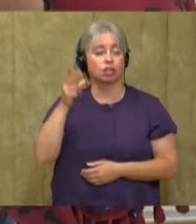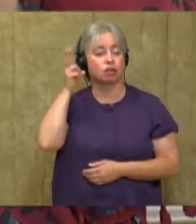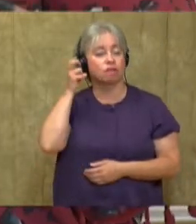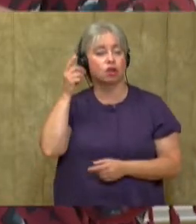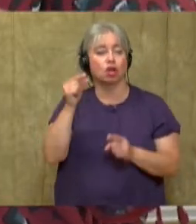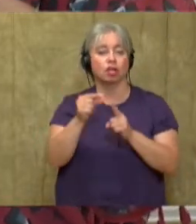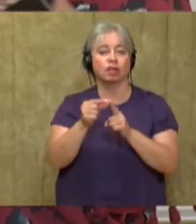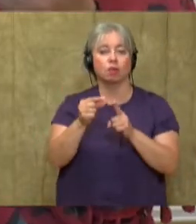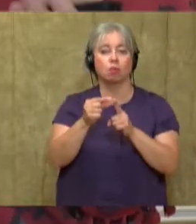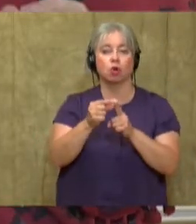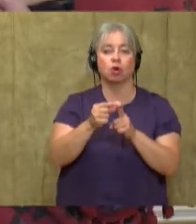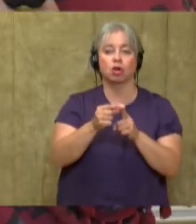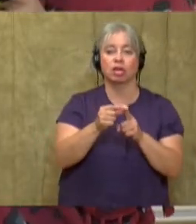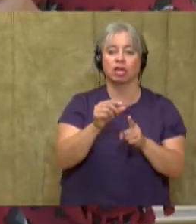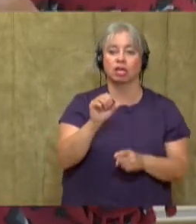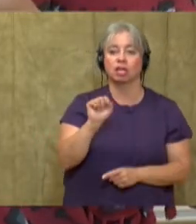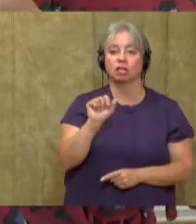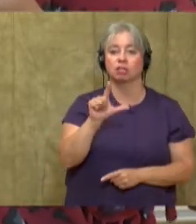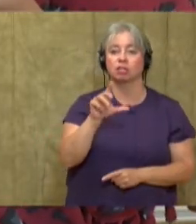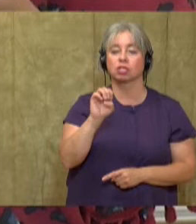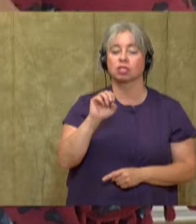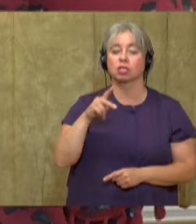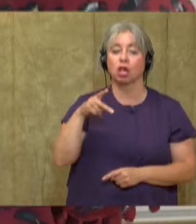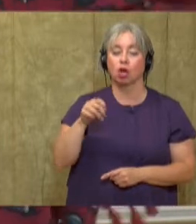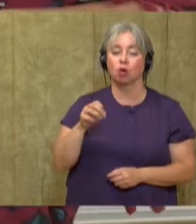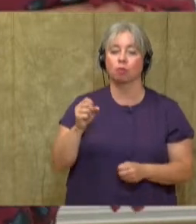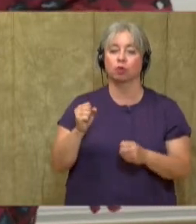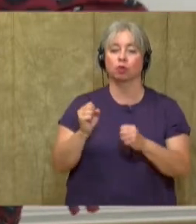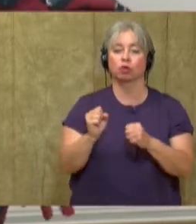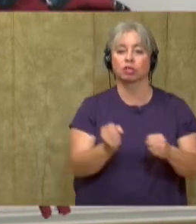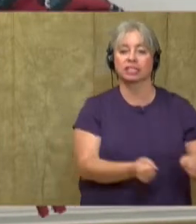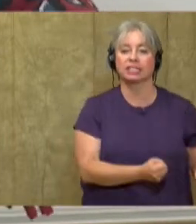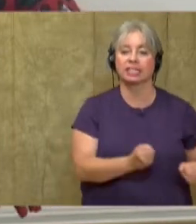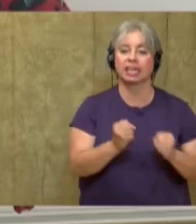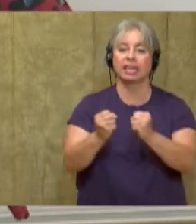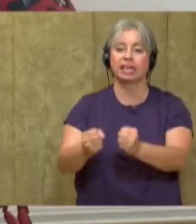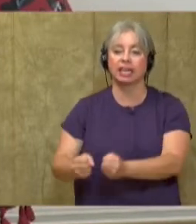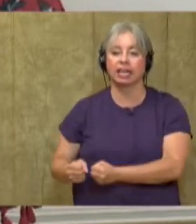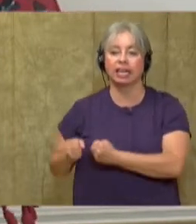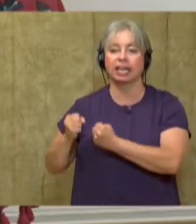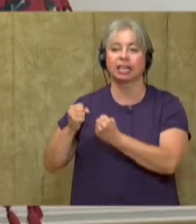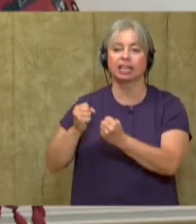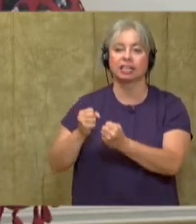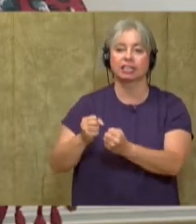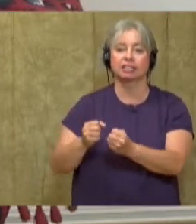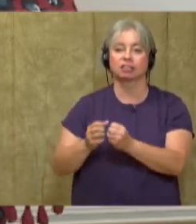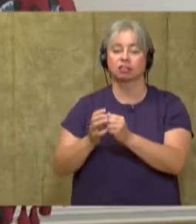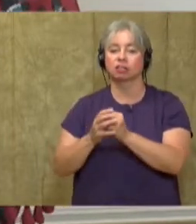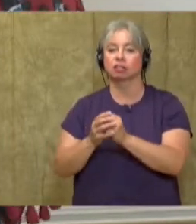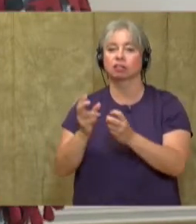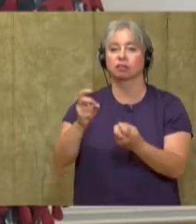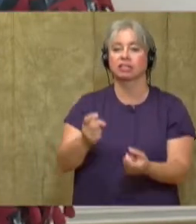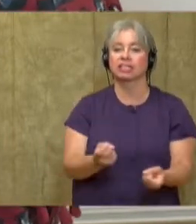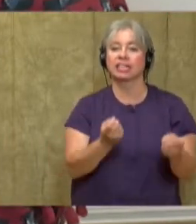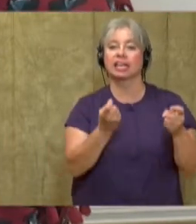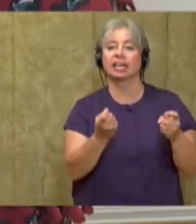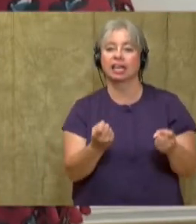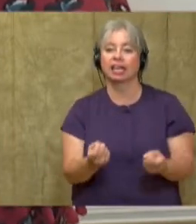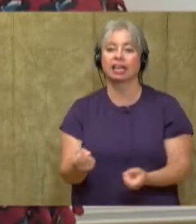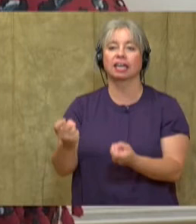if you've ever gone skiing, if you've ever used a bike, or